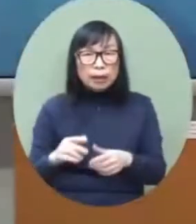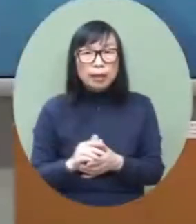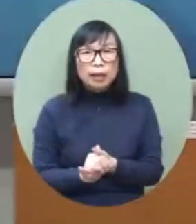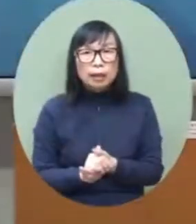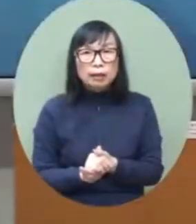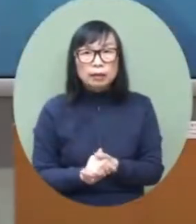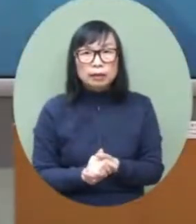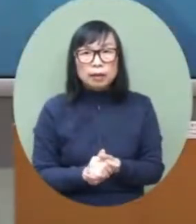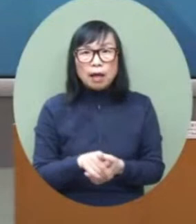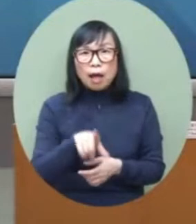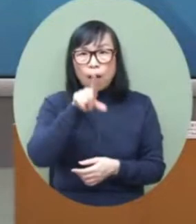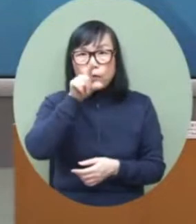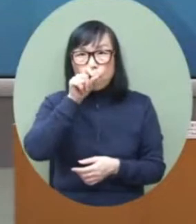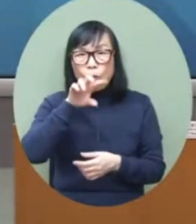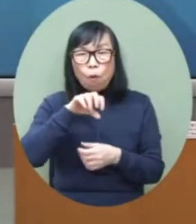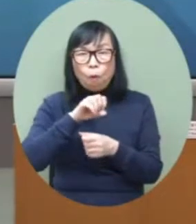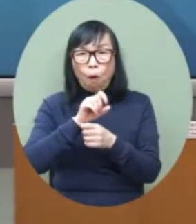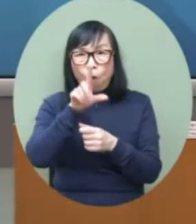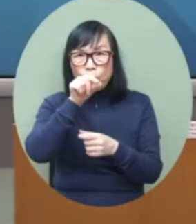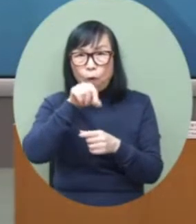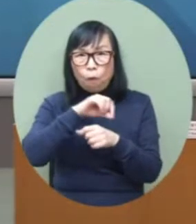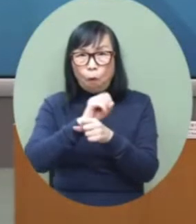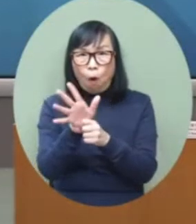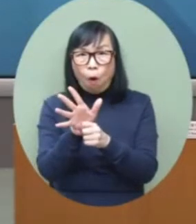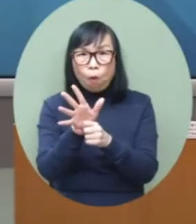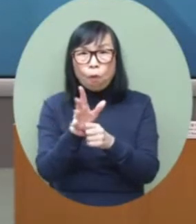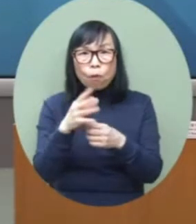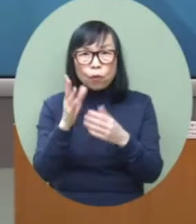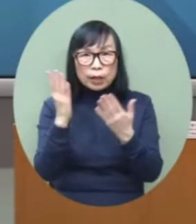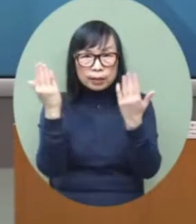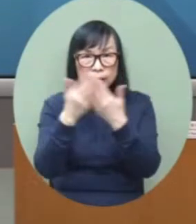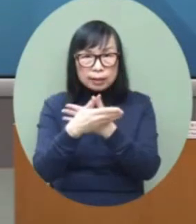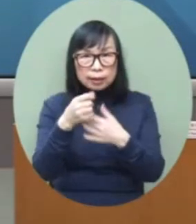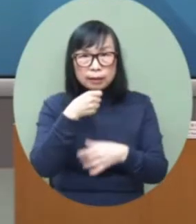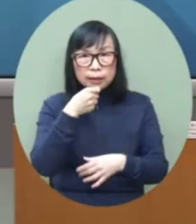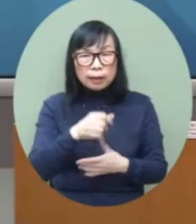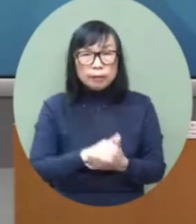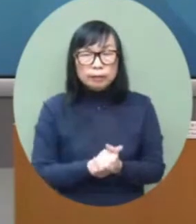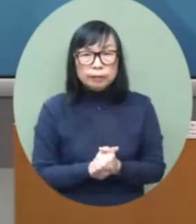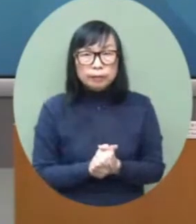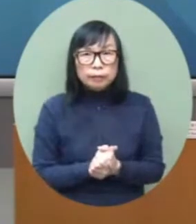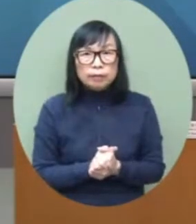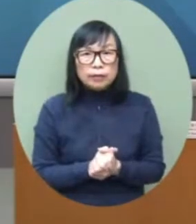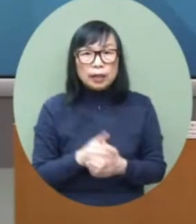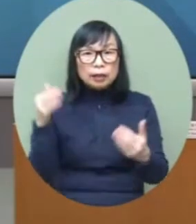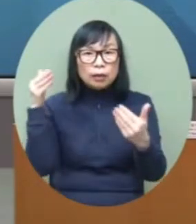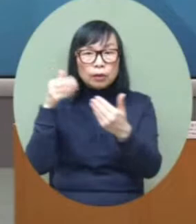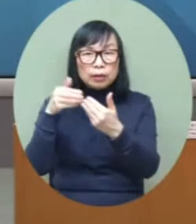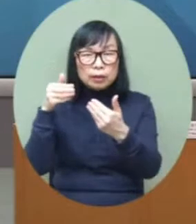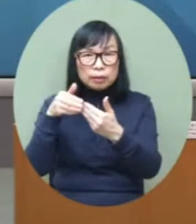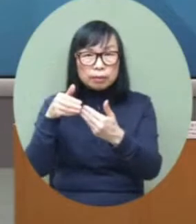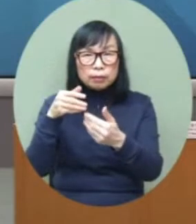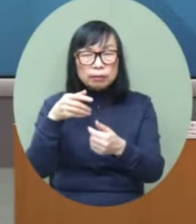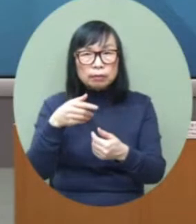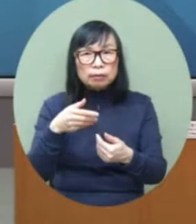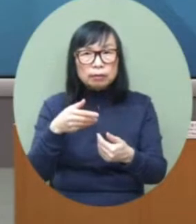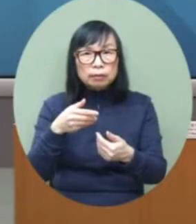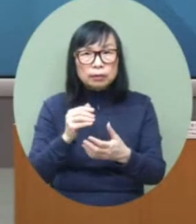can answer in Cantonese? Well, regarding mainland experts, working in Hong